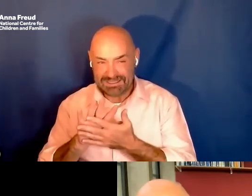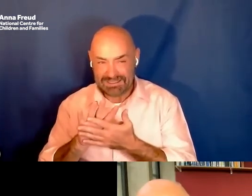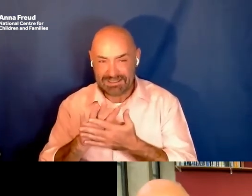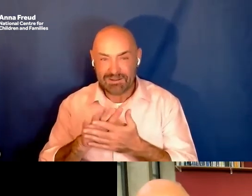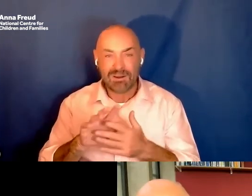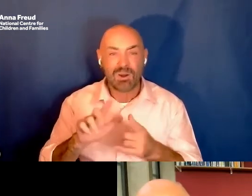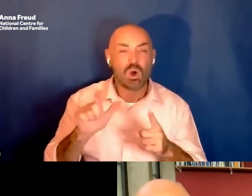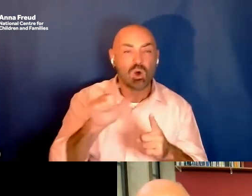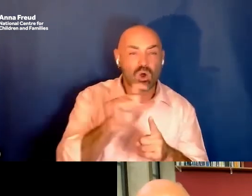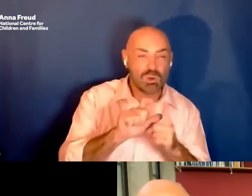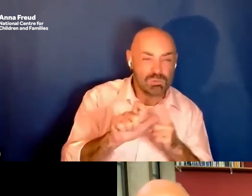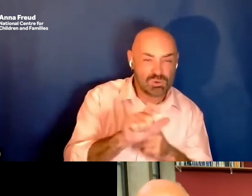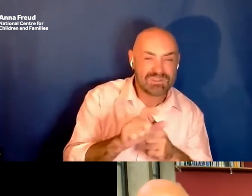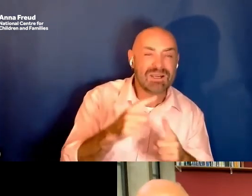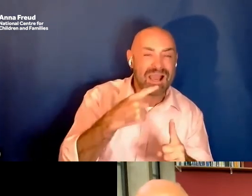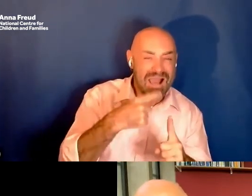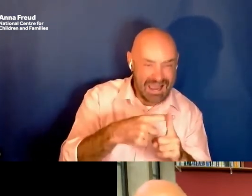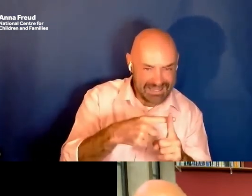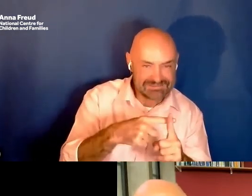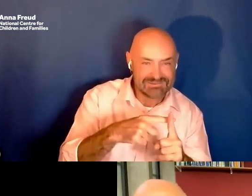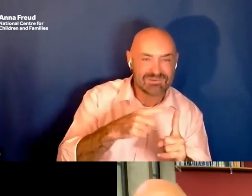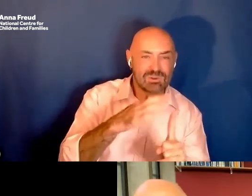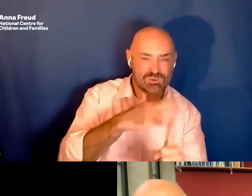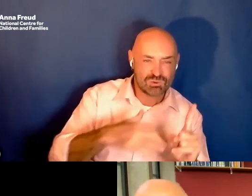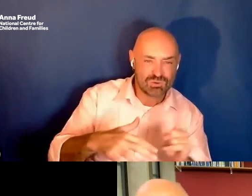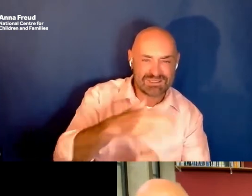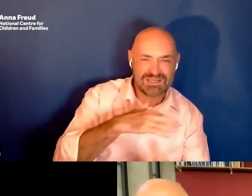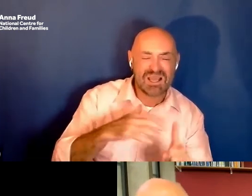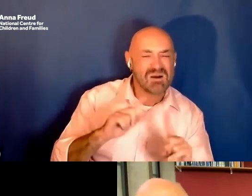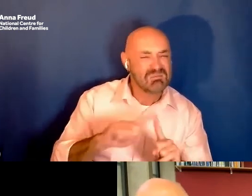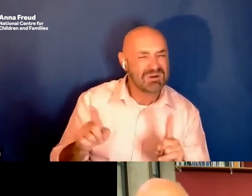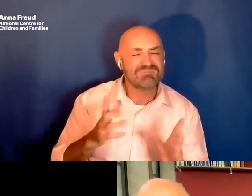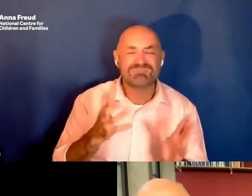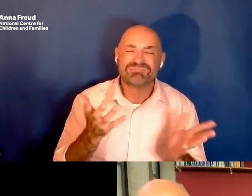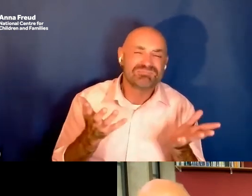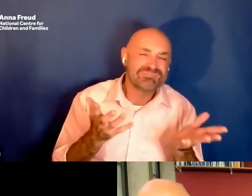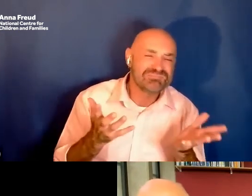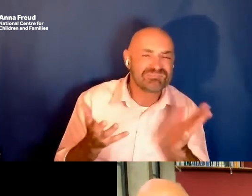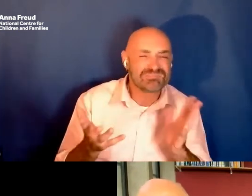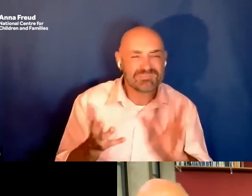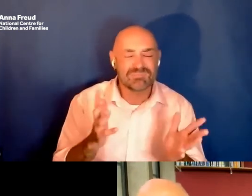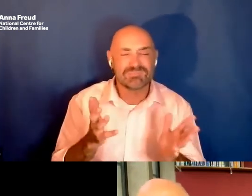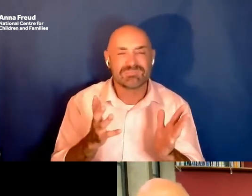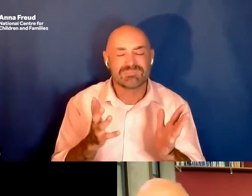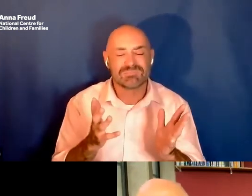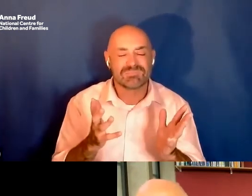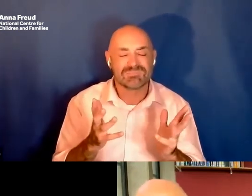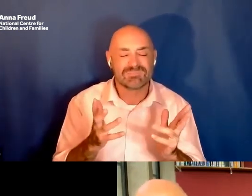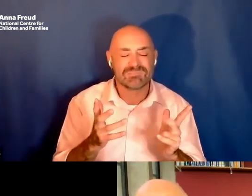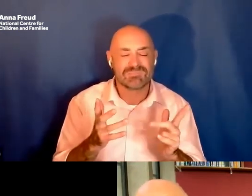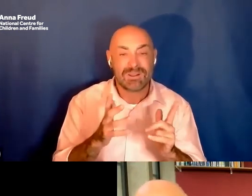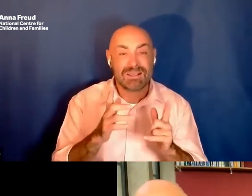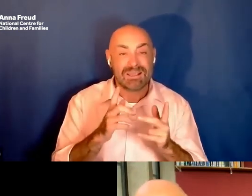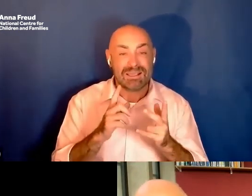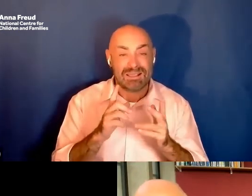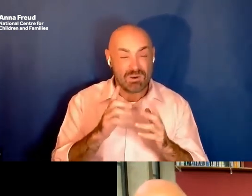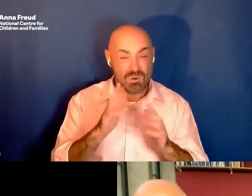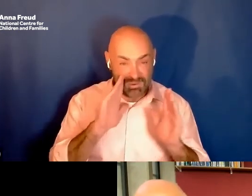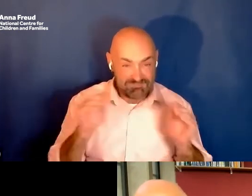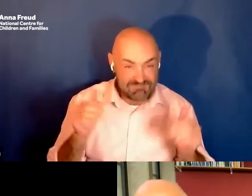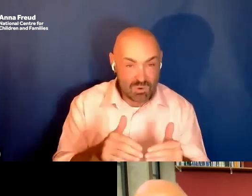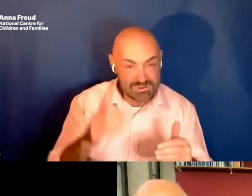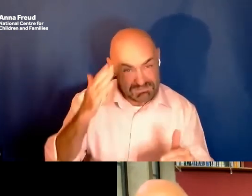communities and societies. But isn't there a risk just by focusing on mental ill